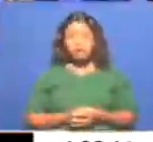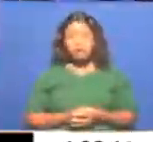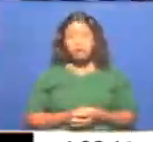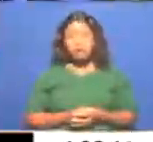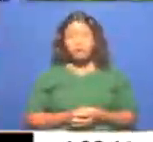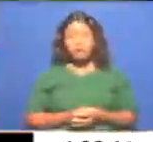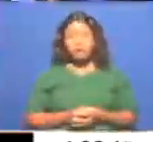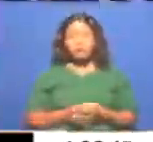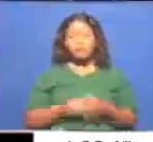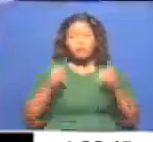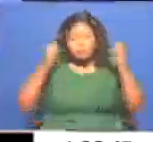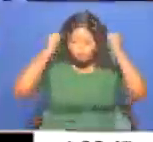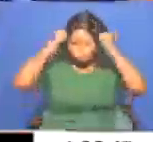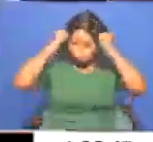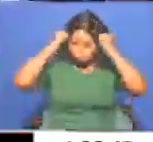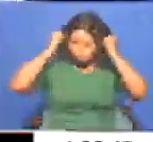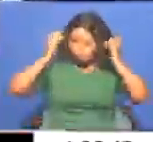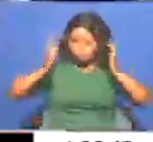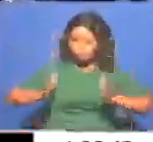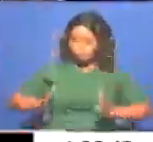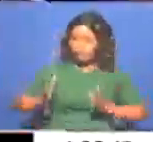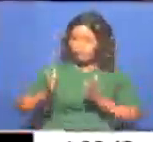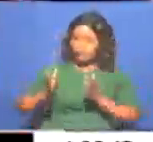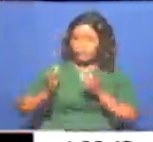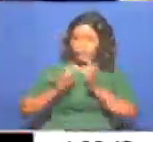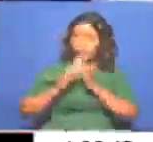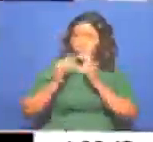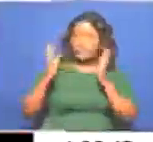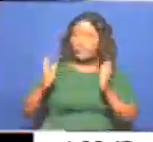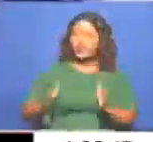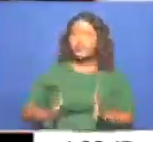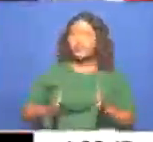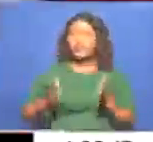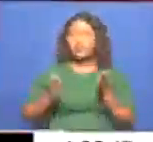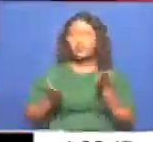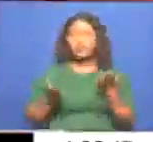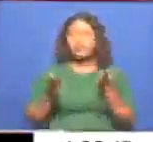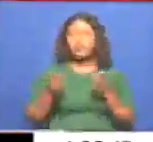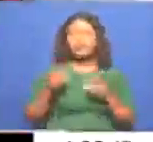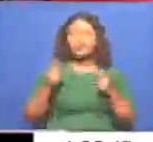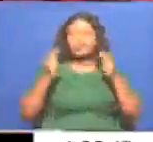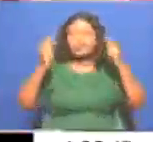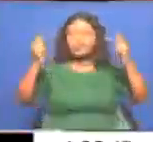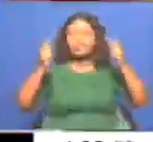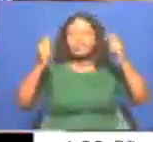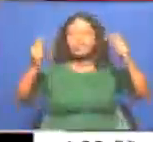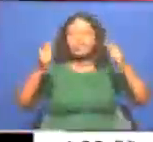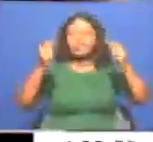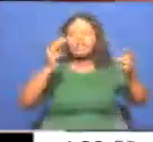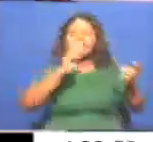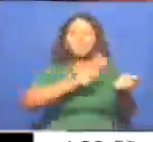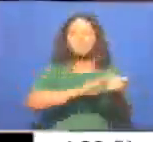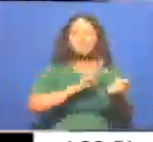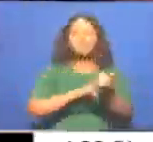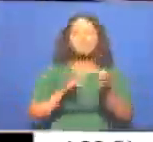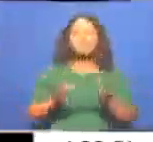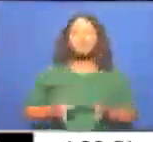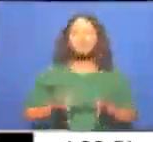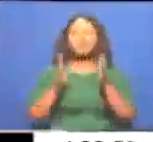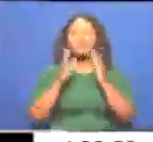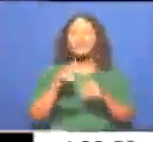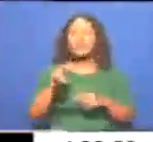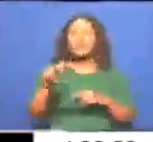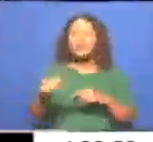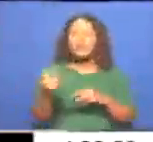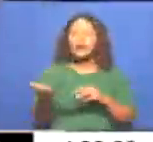The students, led by their leader Wycliffe Omolo, marched along the Kehancha Migori Road, demanding the return of the two